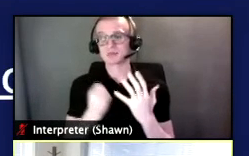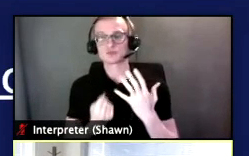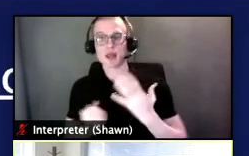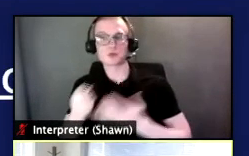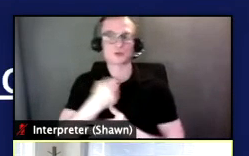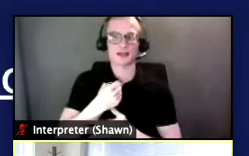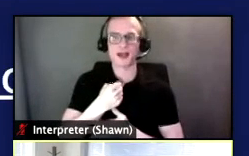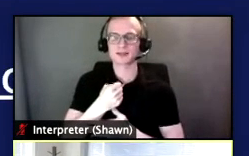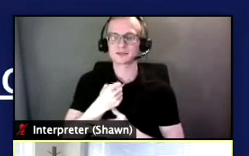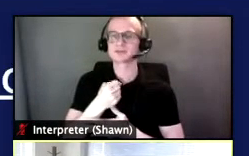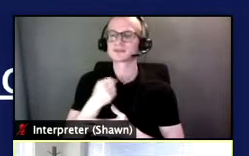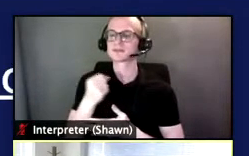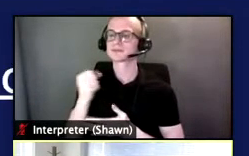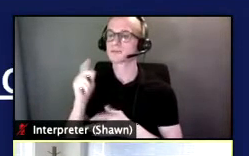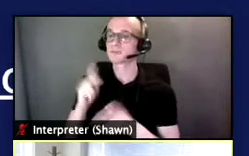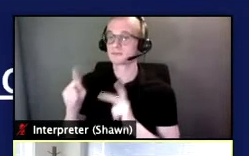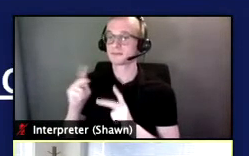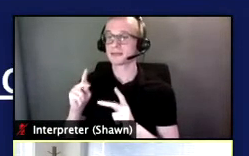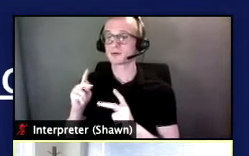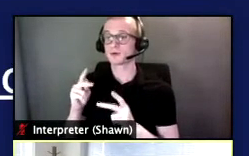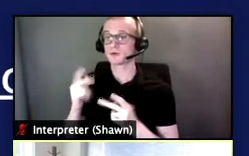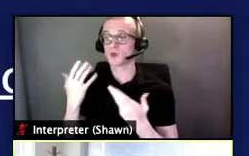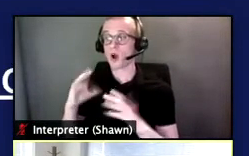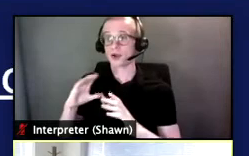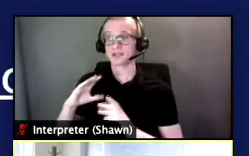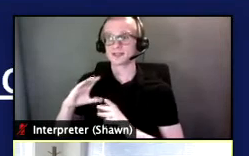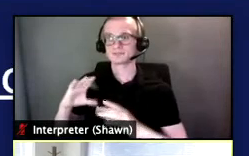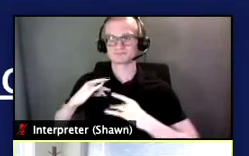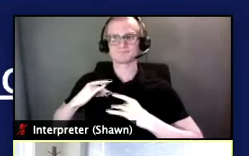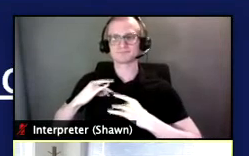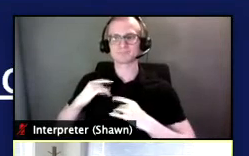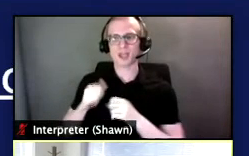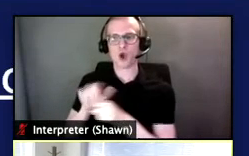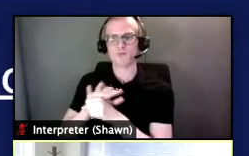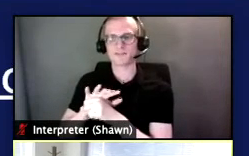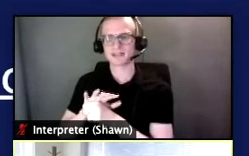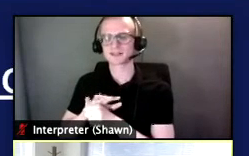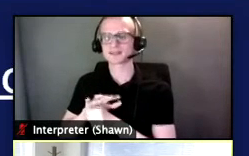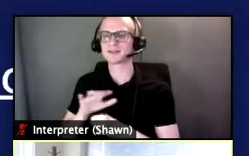taking those COVID positive patients that no longer need